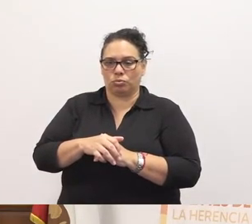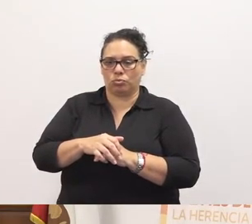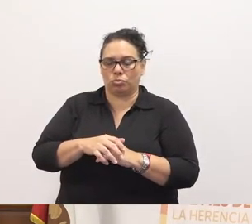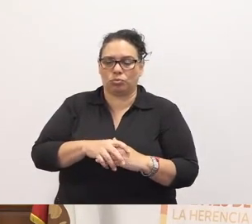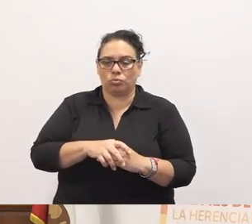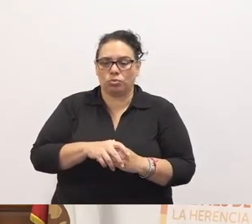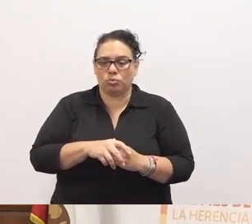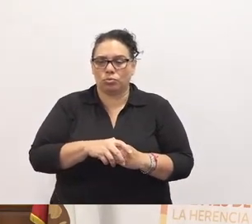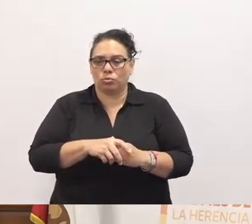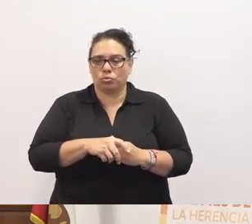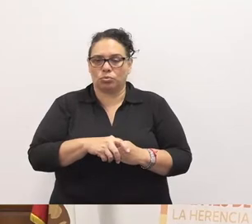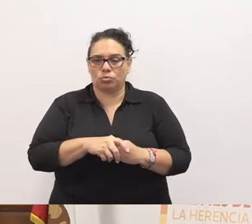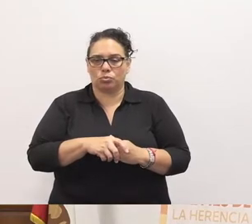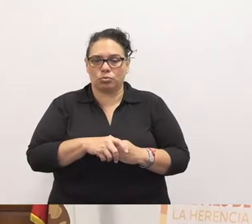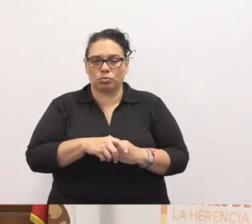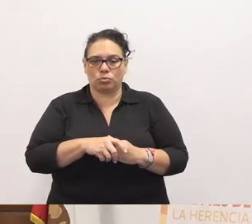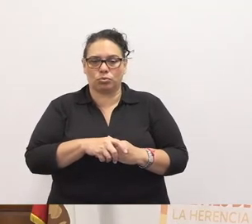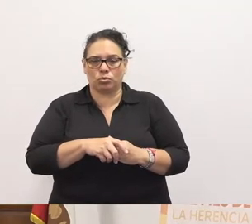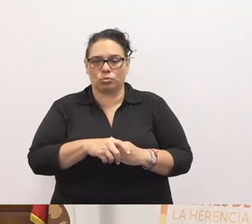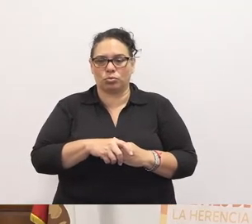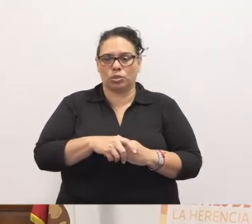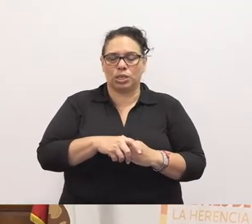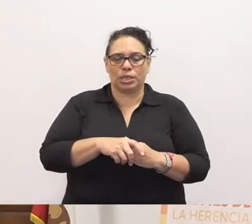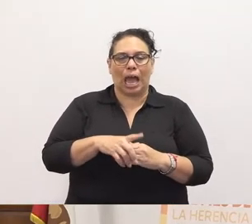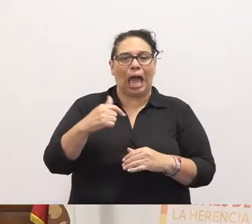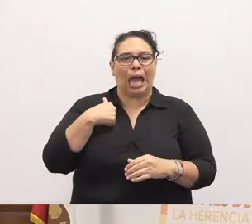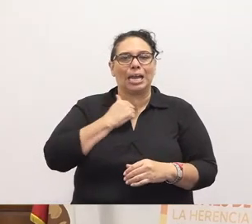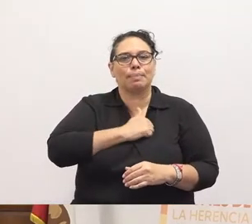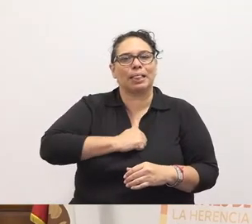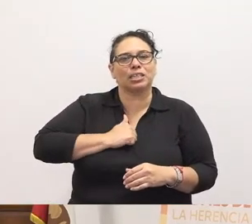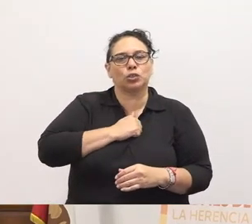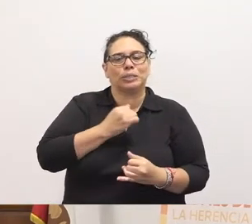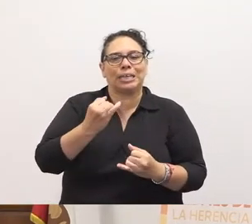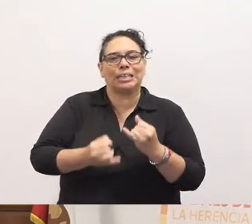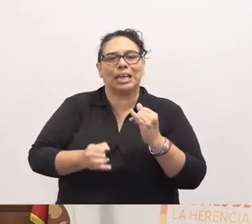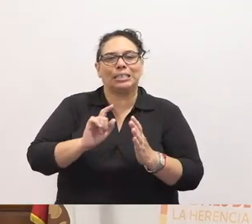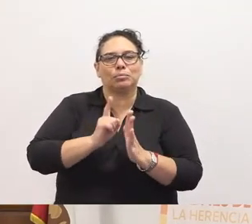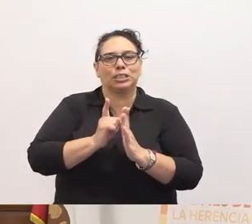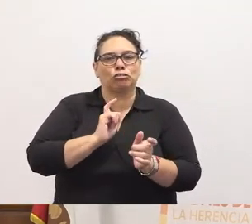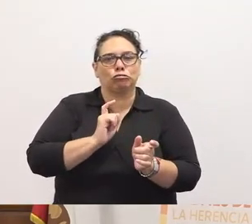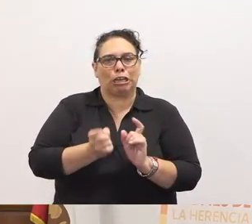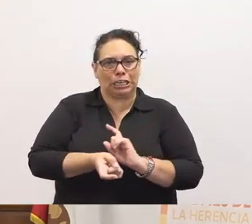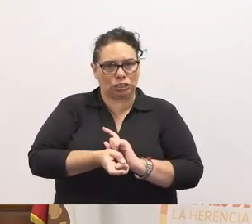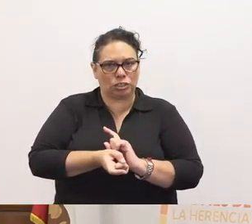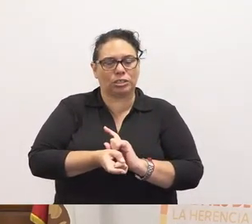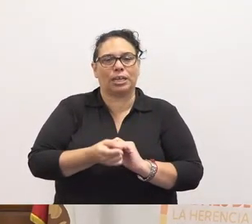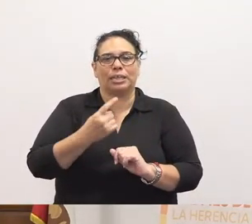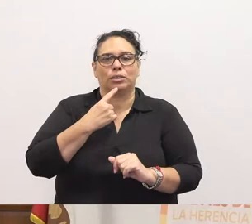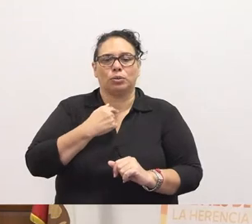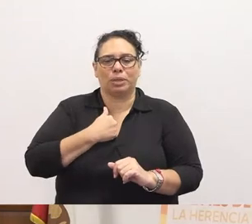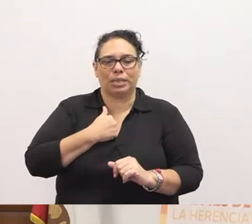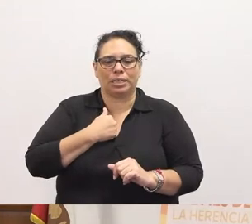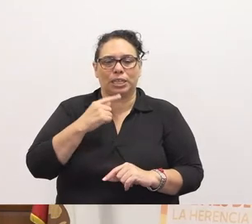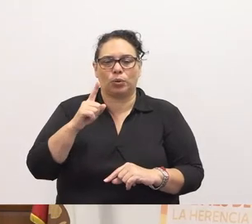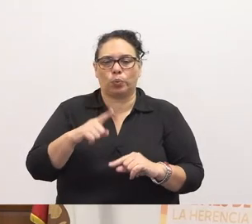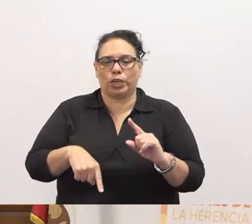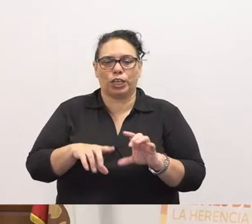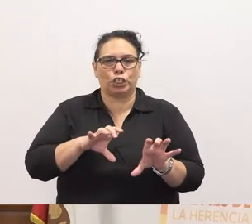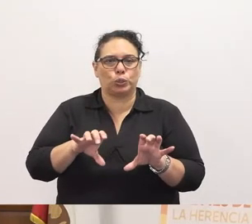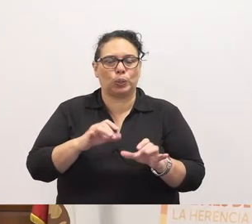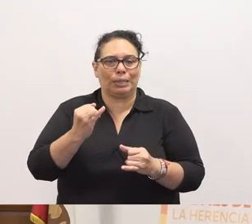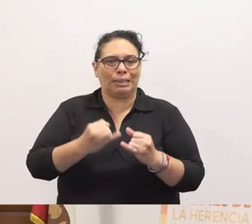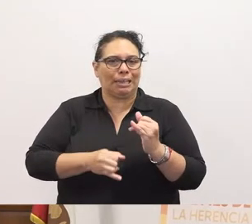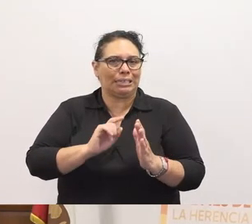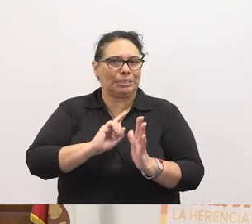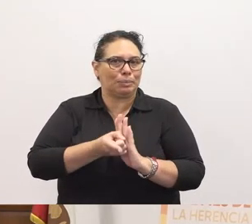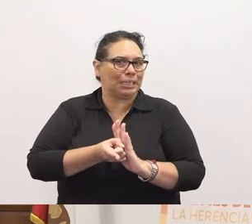There was some, I'm sorry, I apologize. There were some last minute changes And I was told that the board, we couldn't do the last minute changes, so